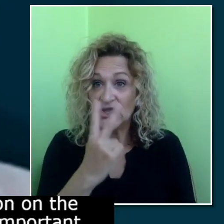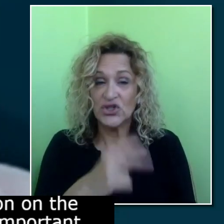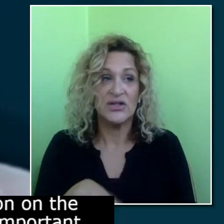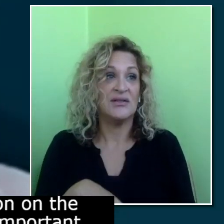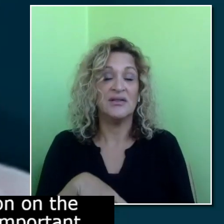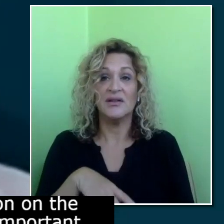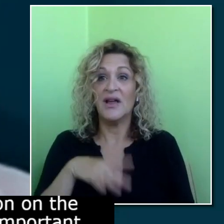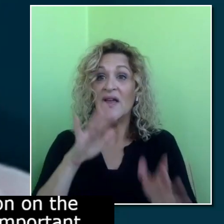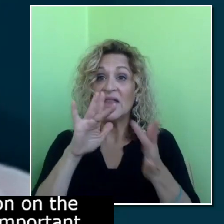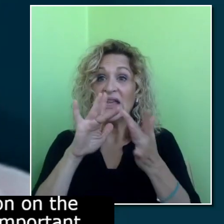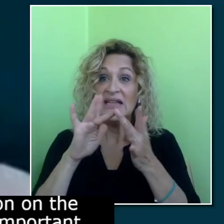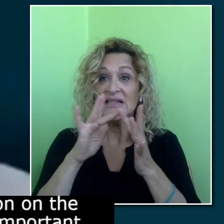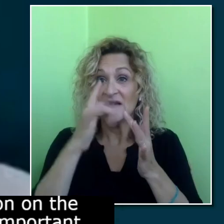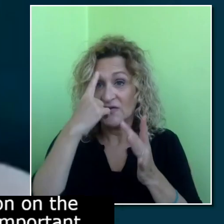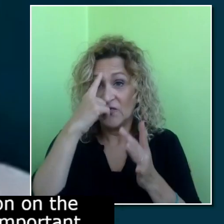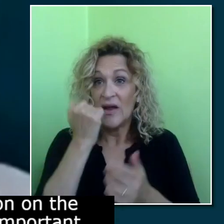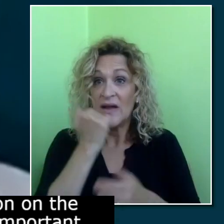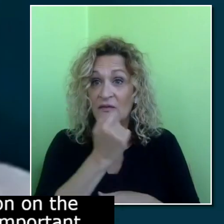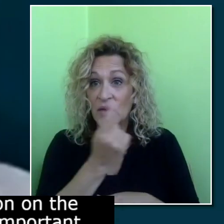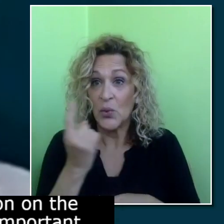for everyone.